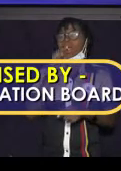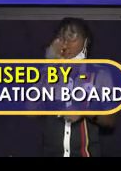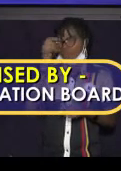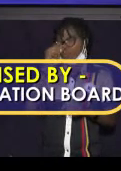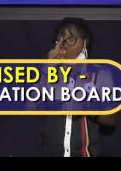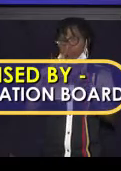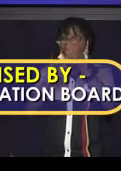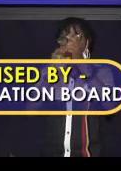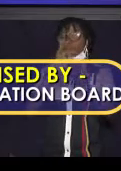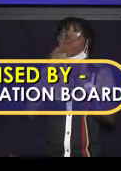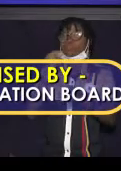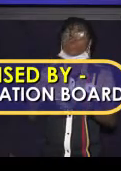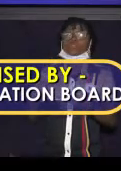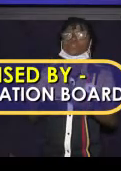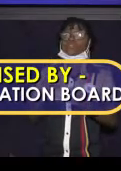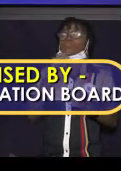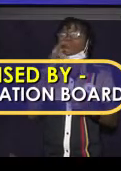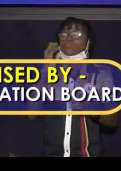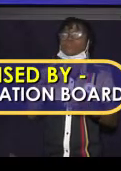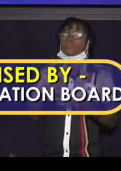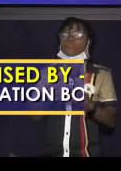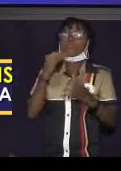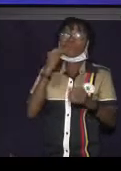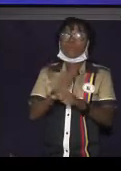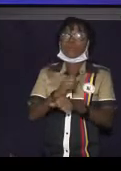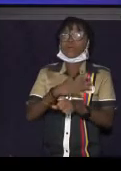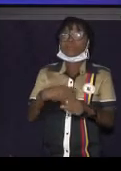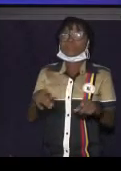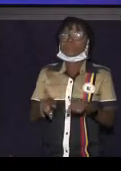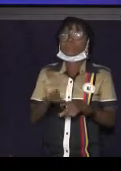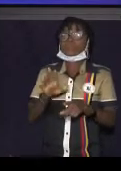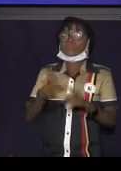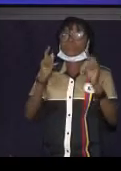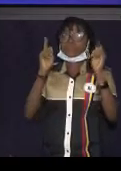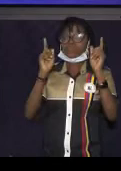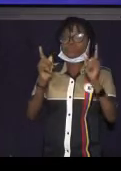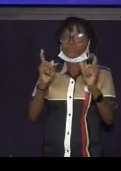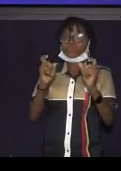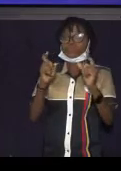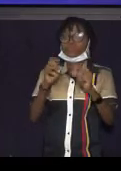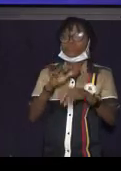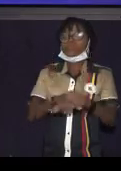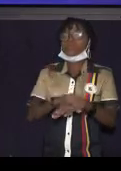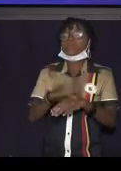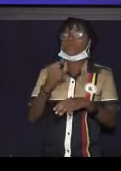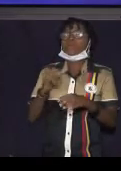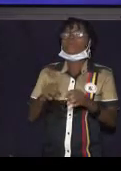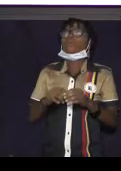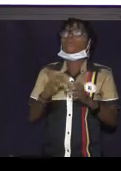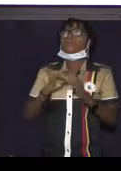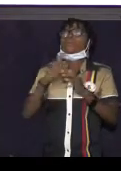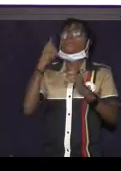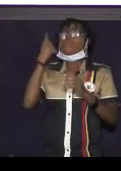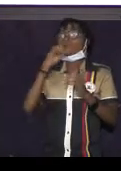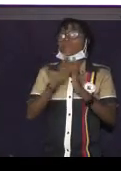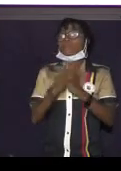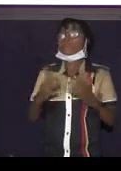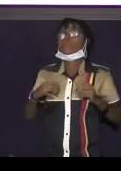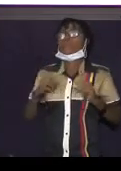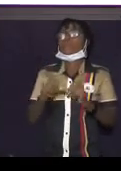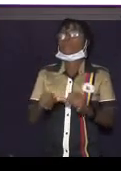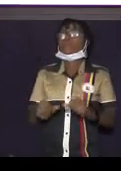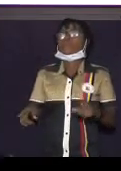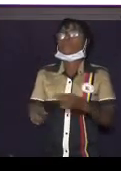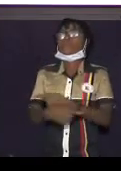homework and you also visited the online assessment and you were able to attempt test 1. Well, we'll continue